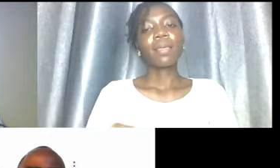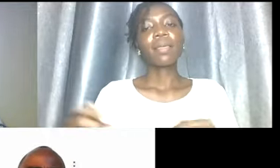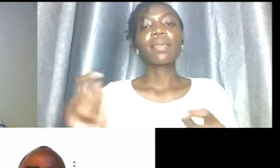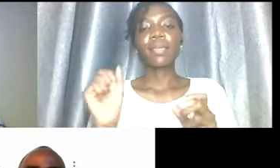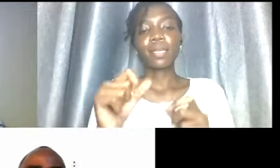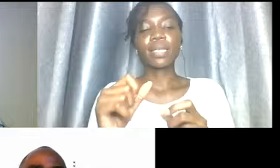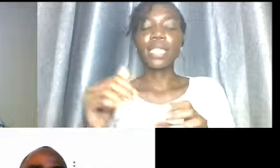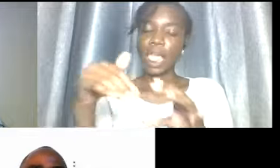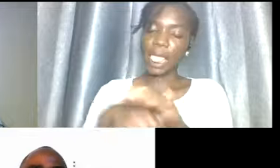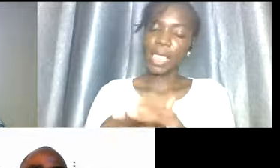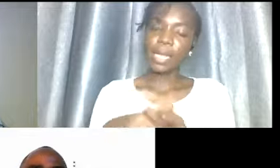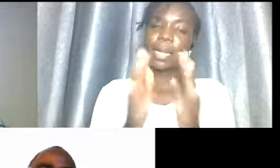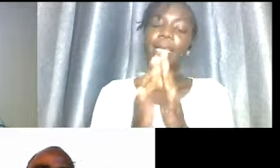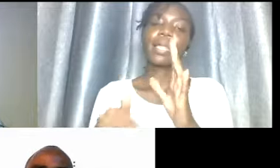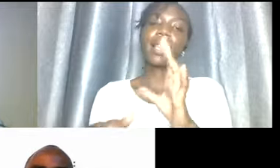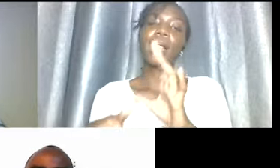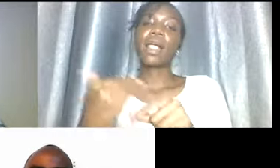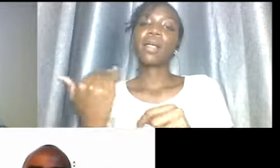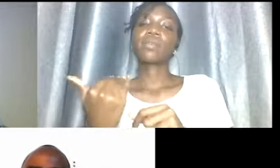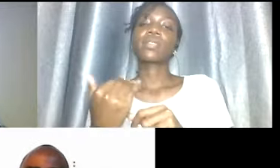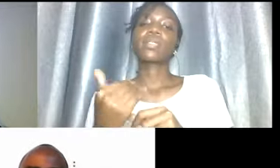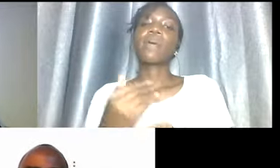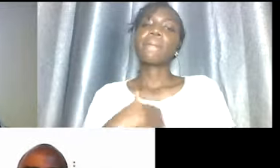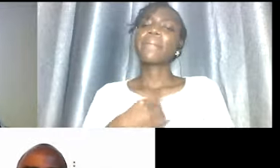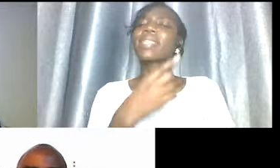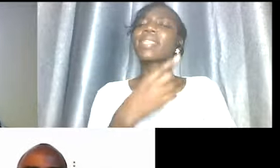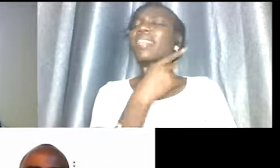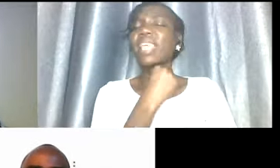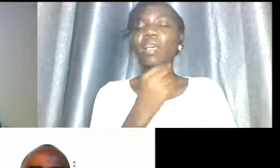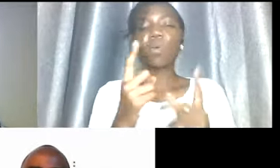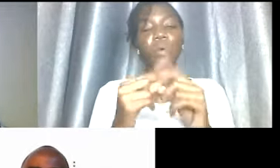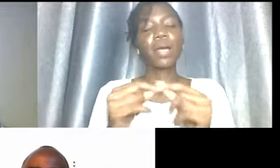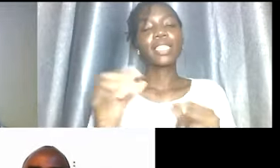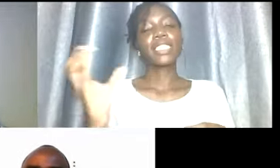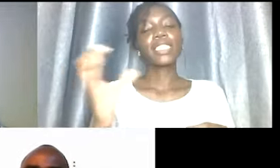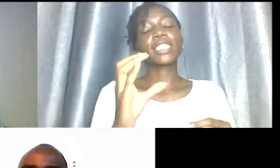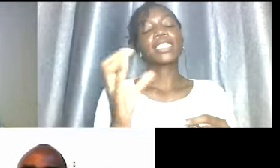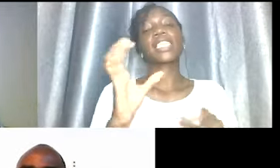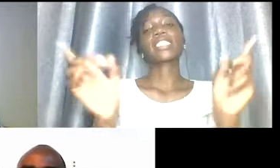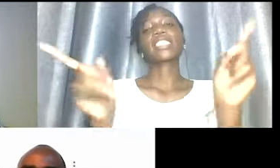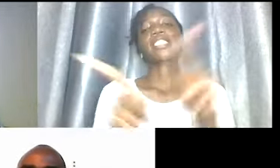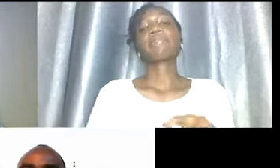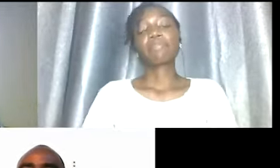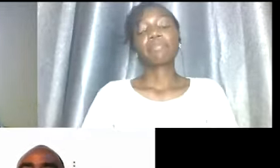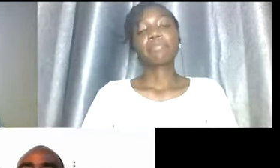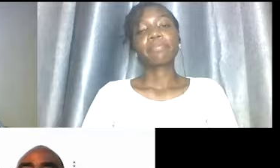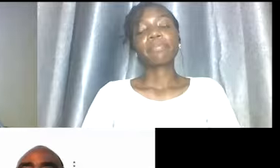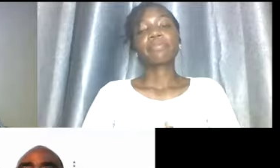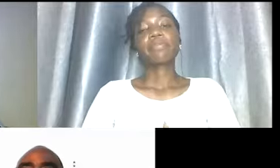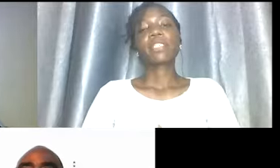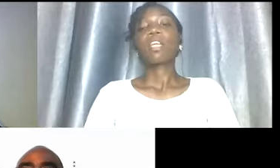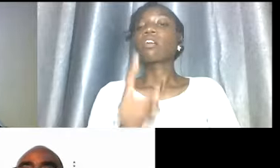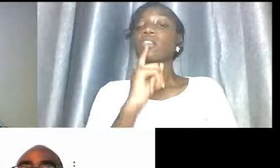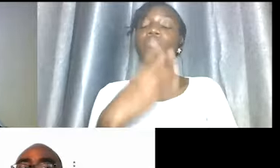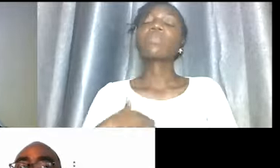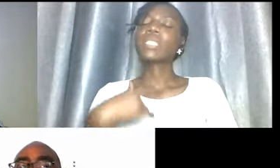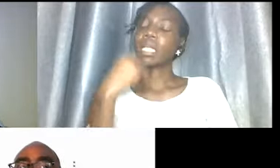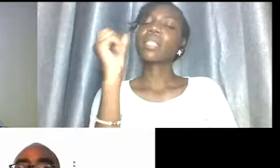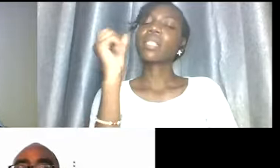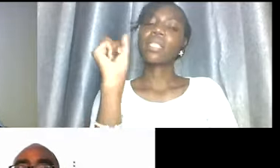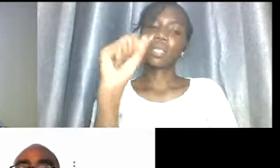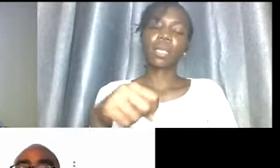citizens. I like the word citizen as well. So I would say yes, they